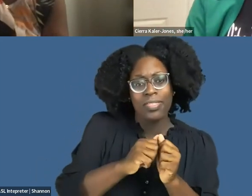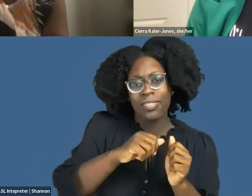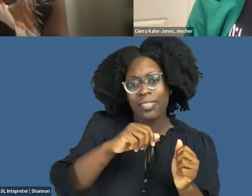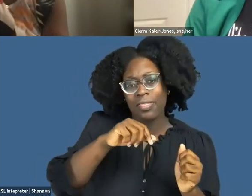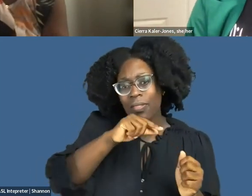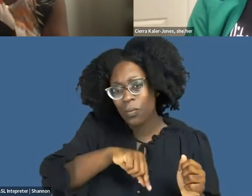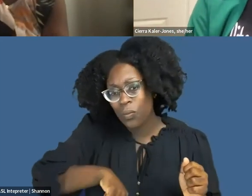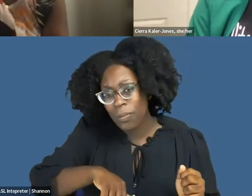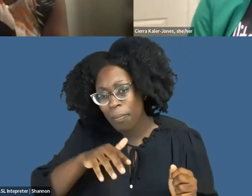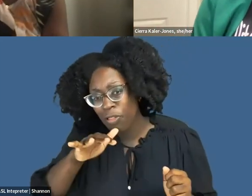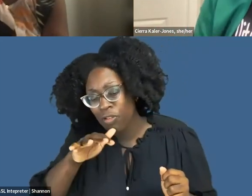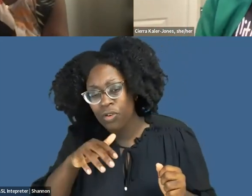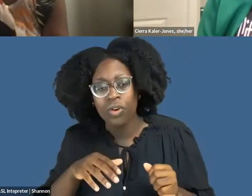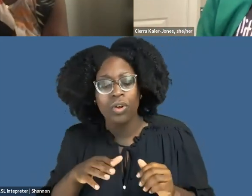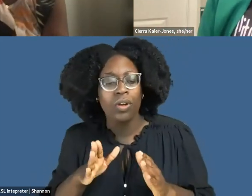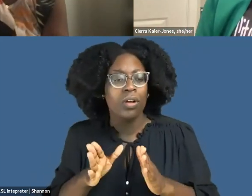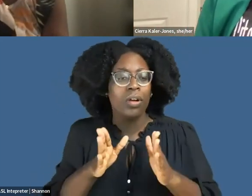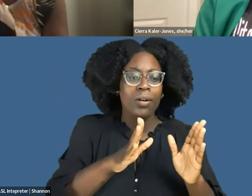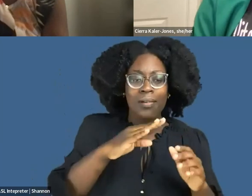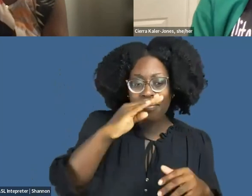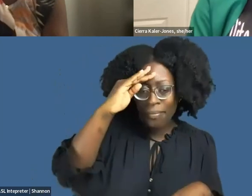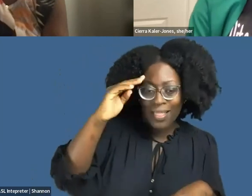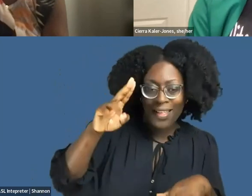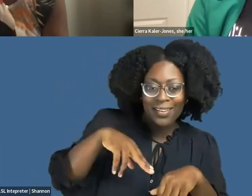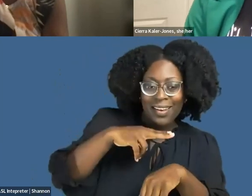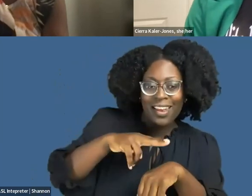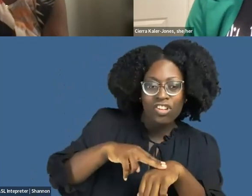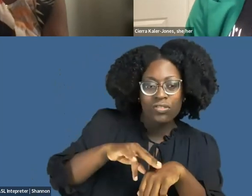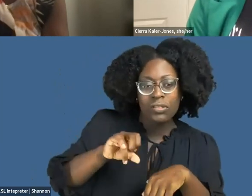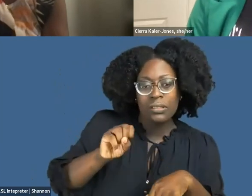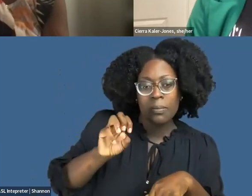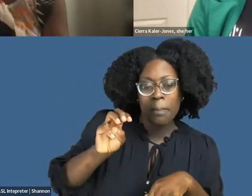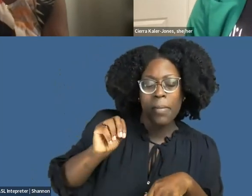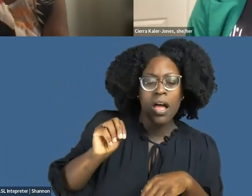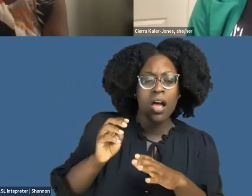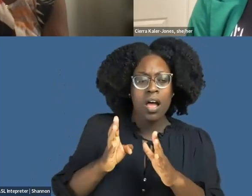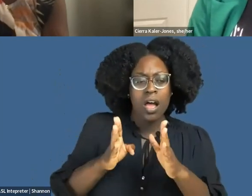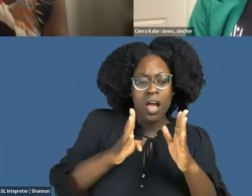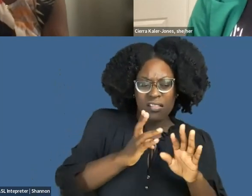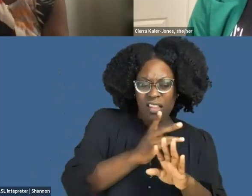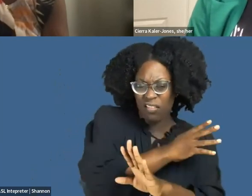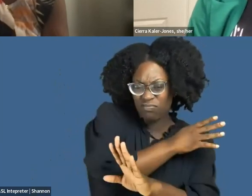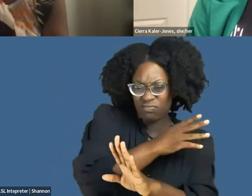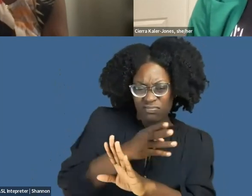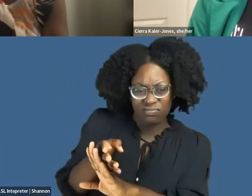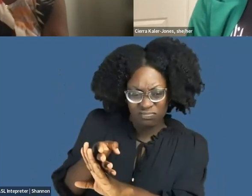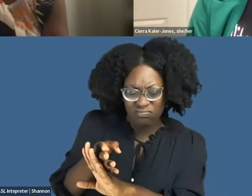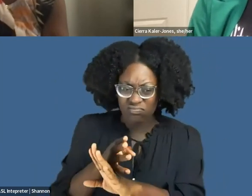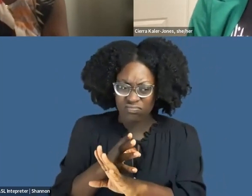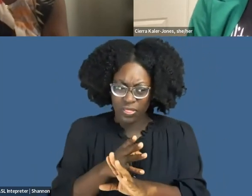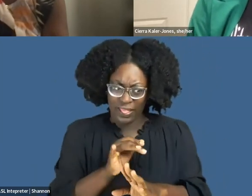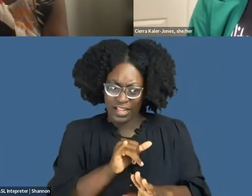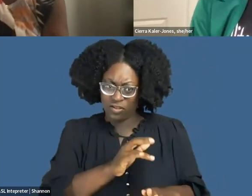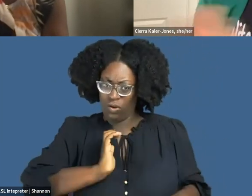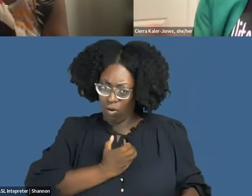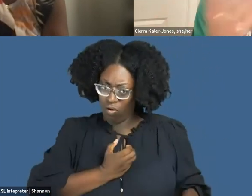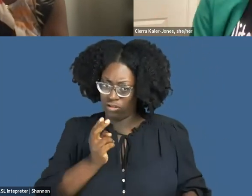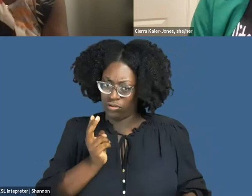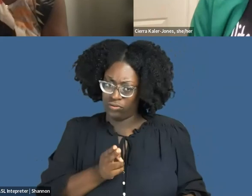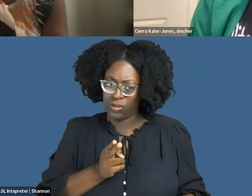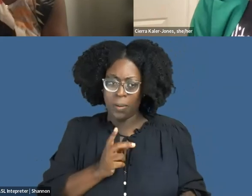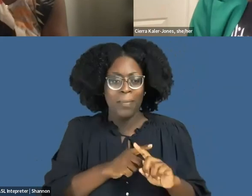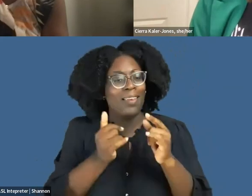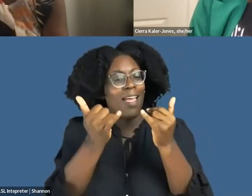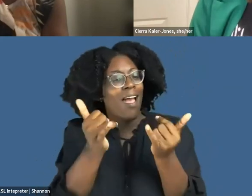places cannot be taught. So what are your thoughts on the attacks on teaching the truth about United States history? And how